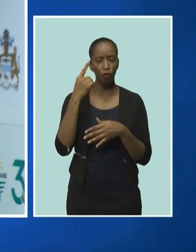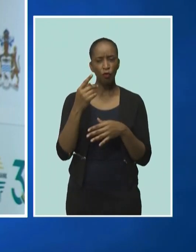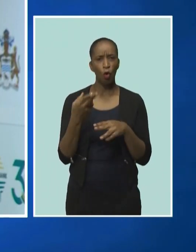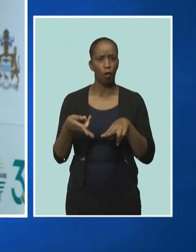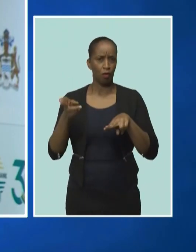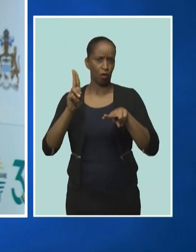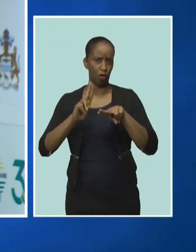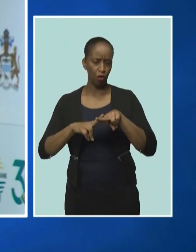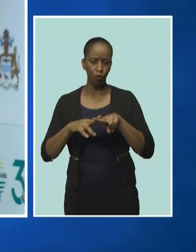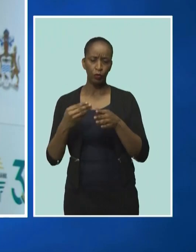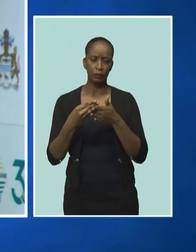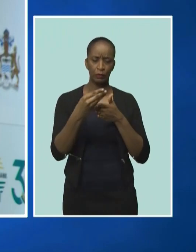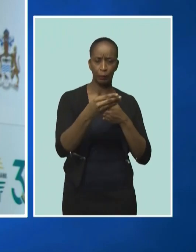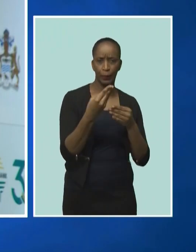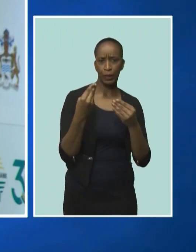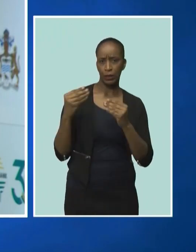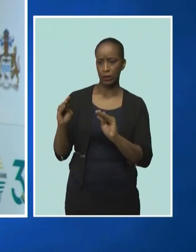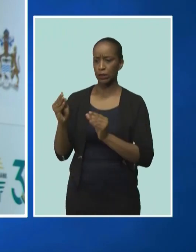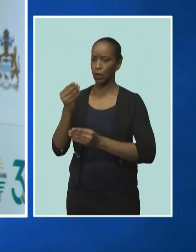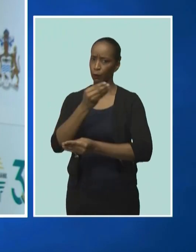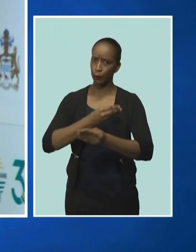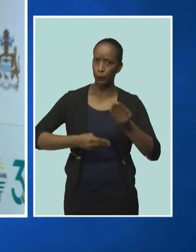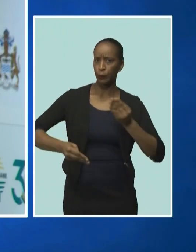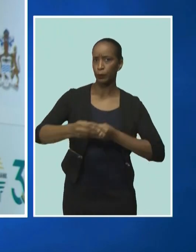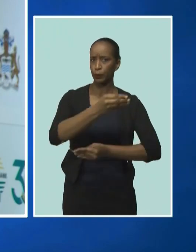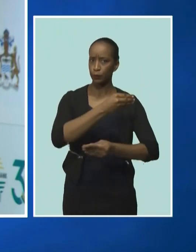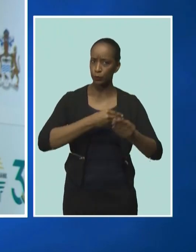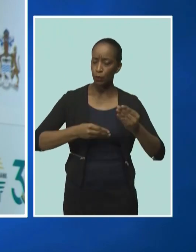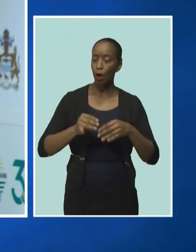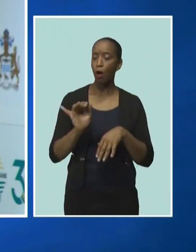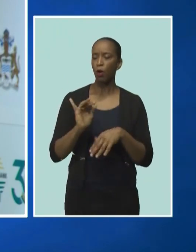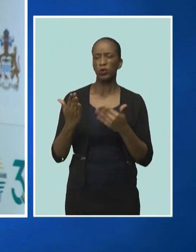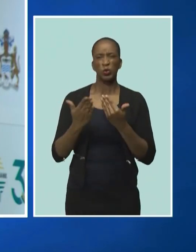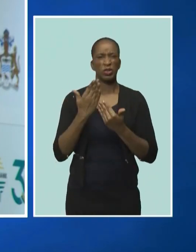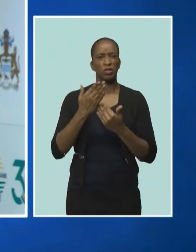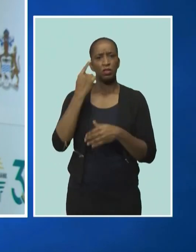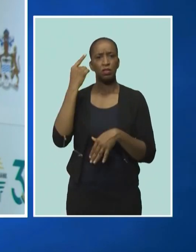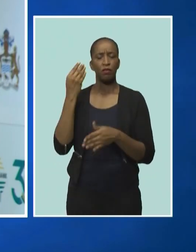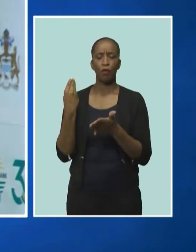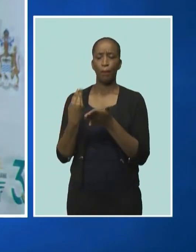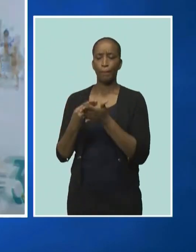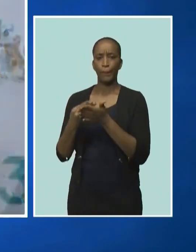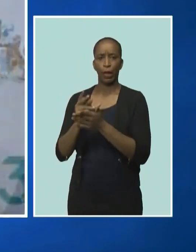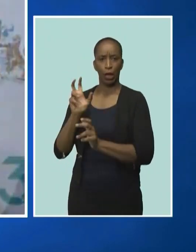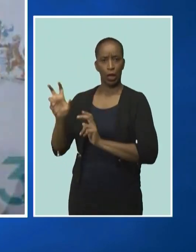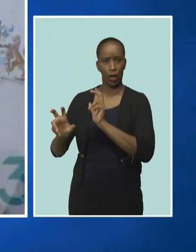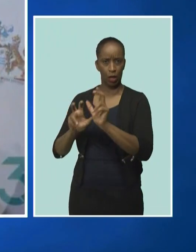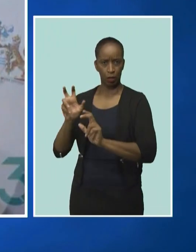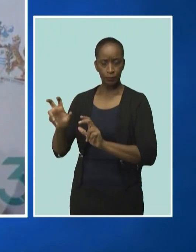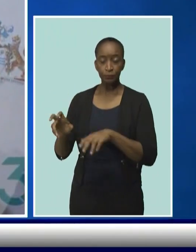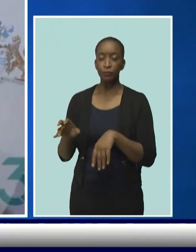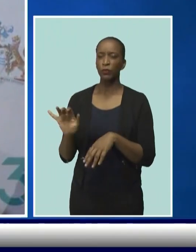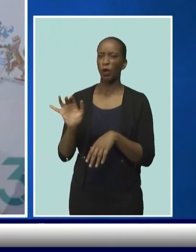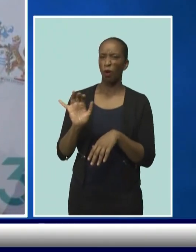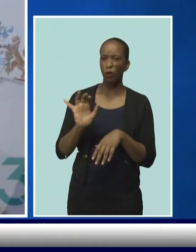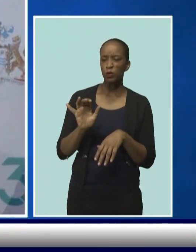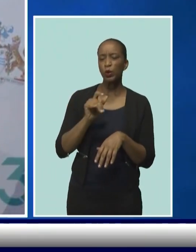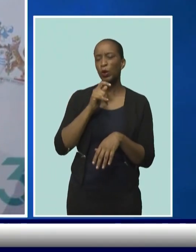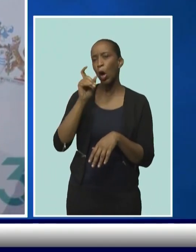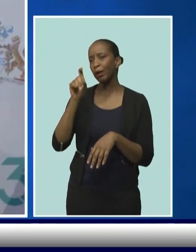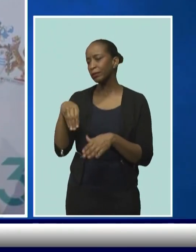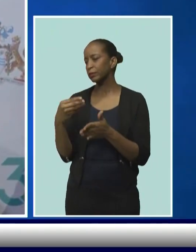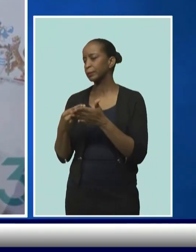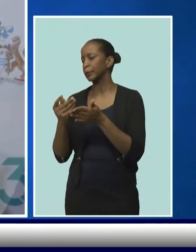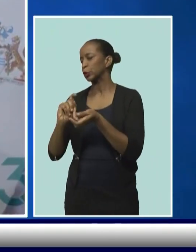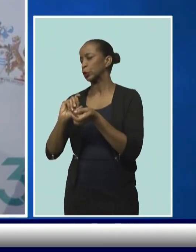and investment facilitation, it also eliminates transaction costs. It senses a settlement in the net